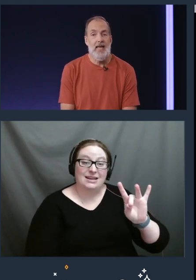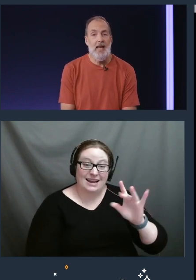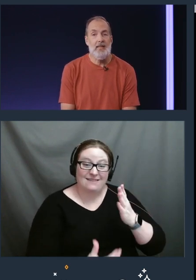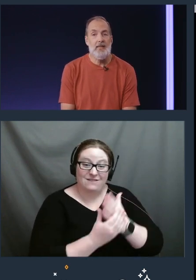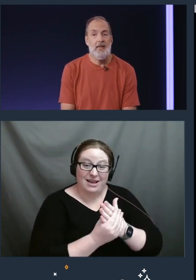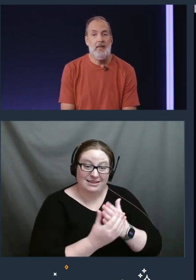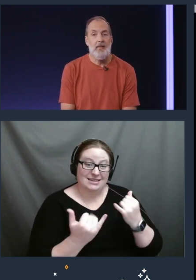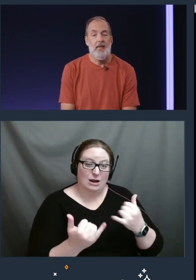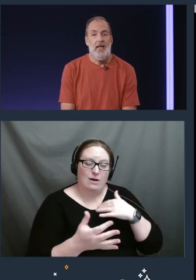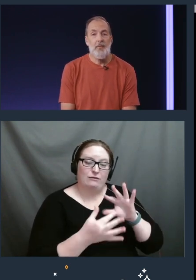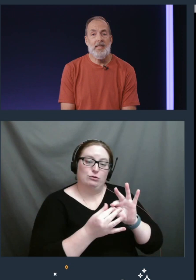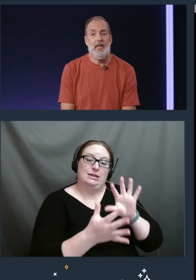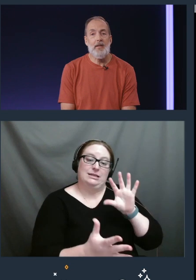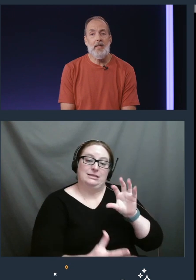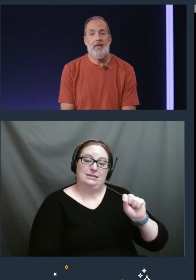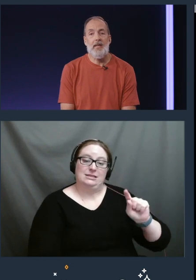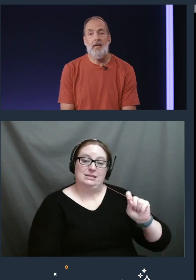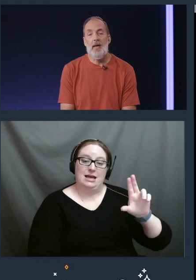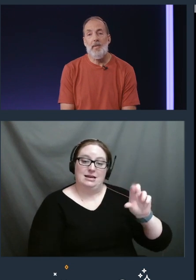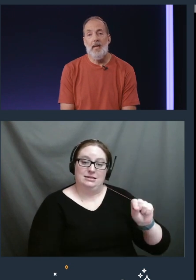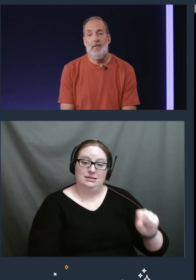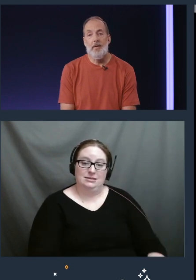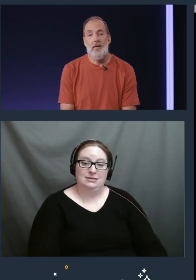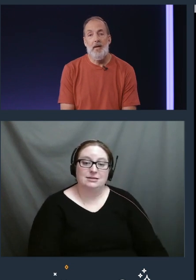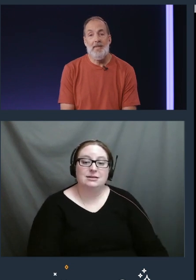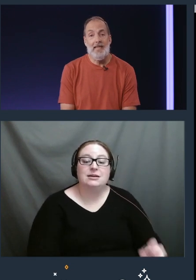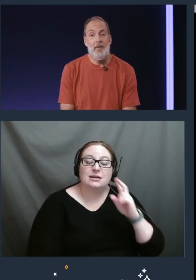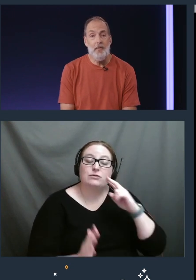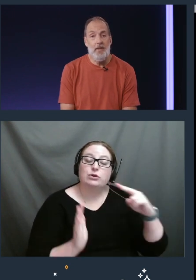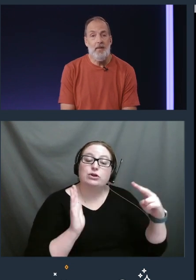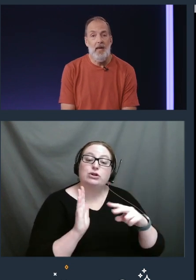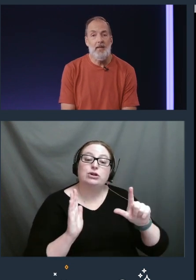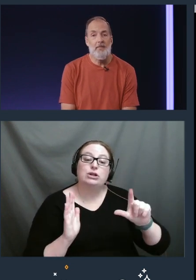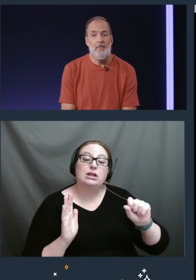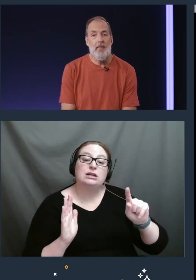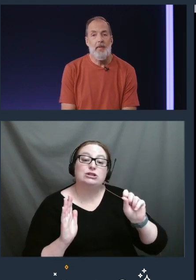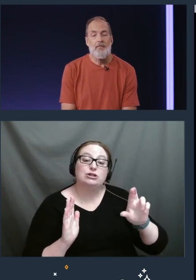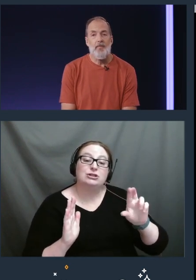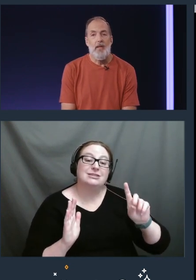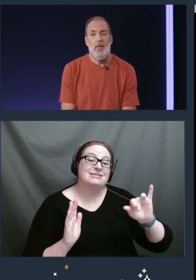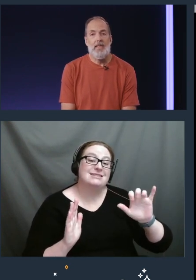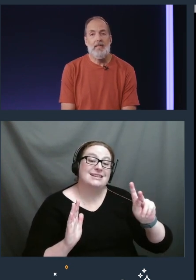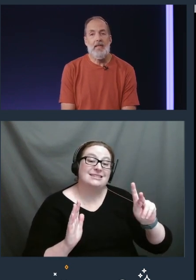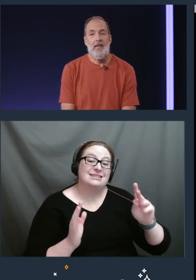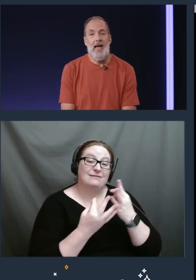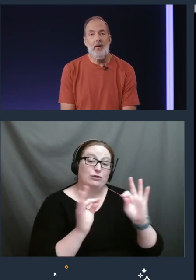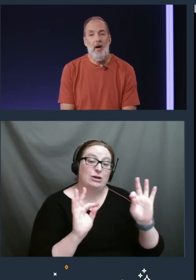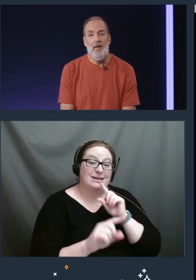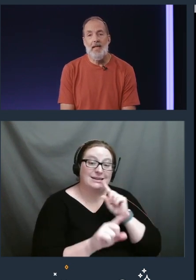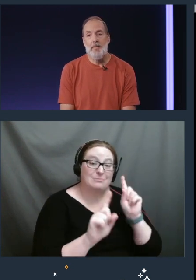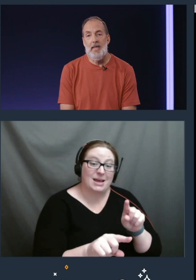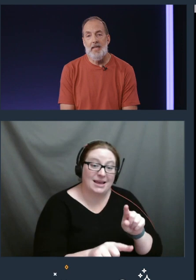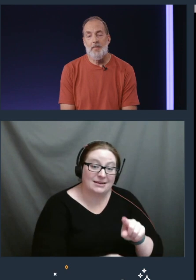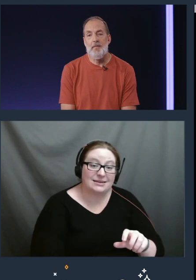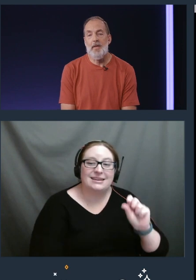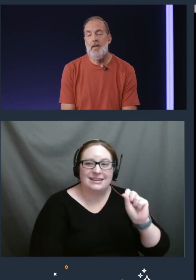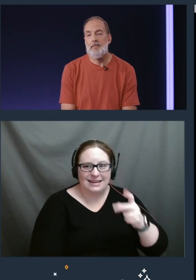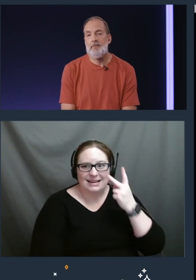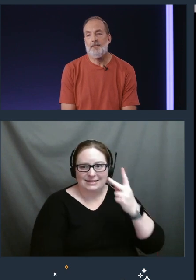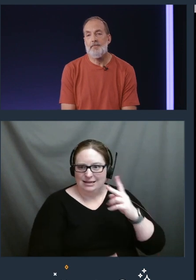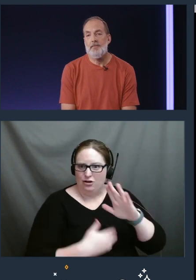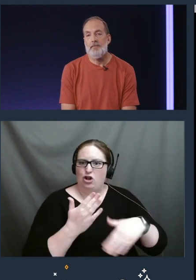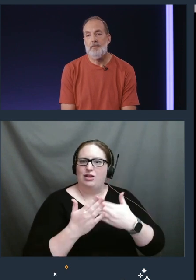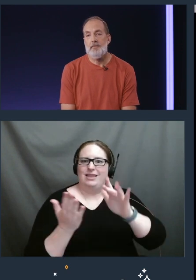released status. If we take a look at the Lustre disk free command, we can see that all of that space has been